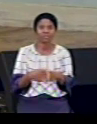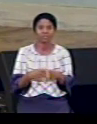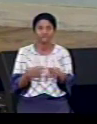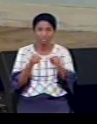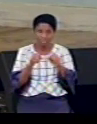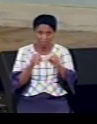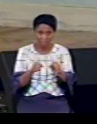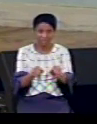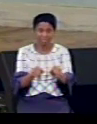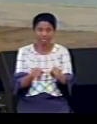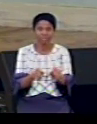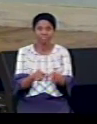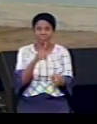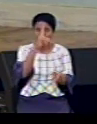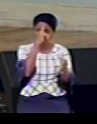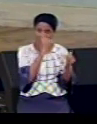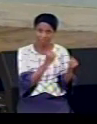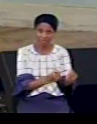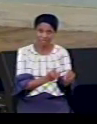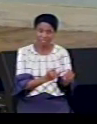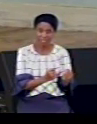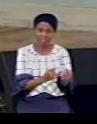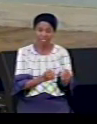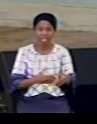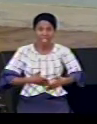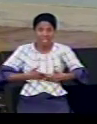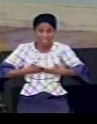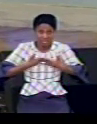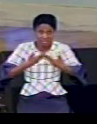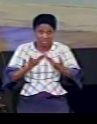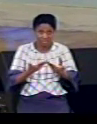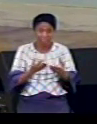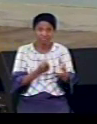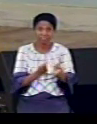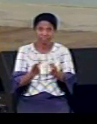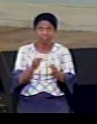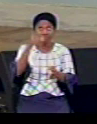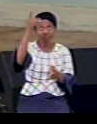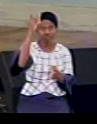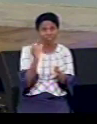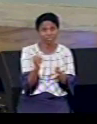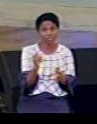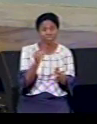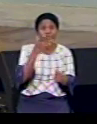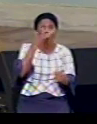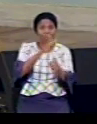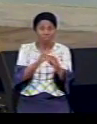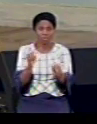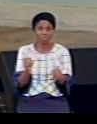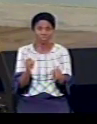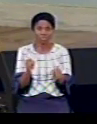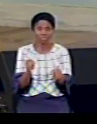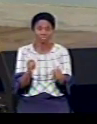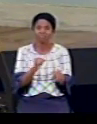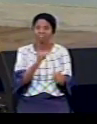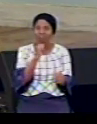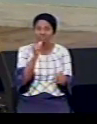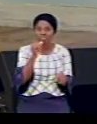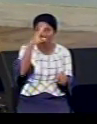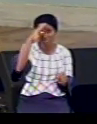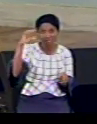persistent. Faith expresses God's promises, not